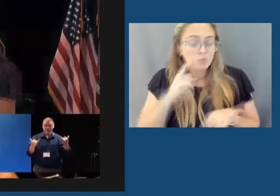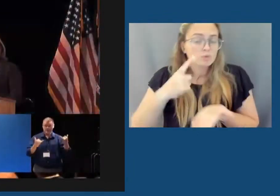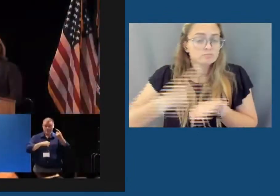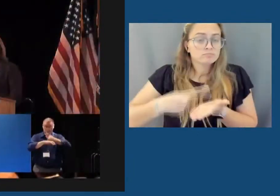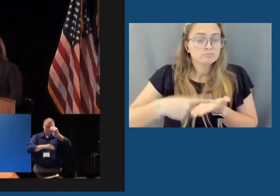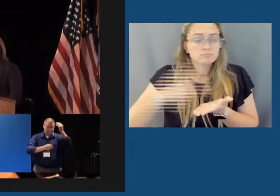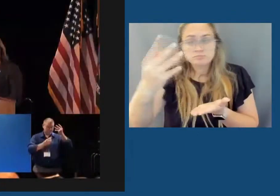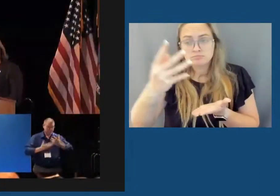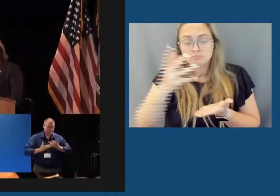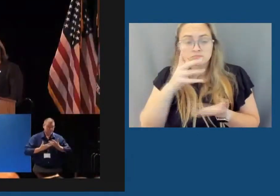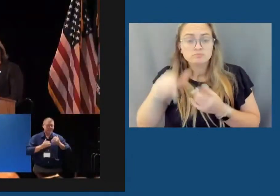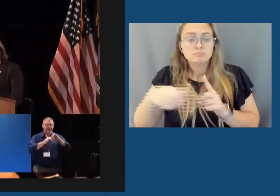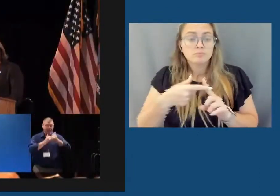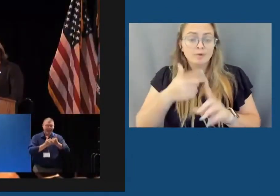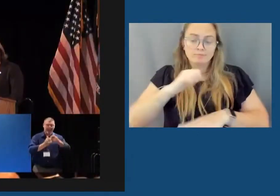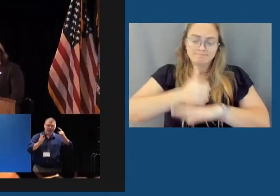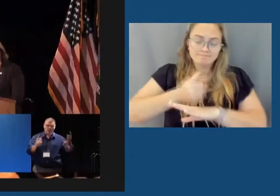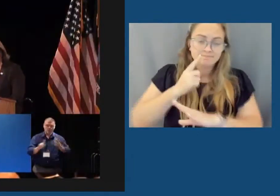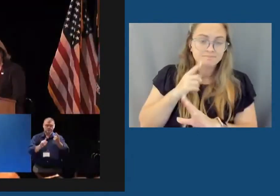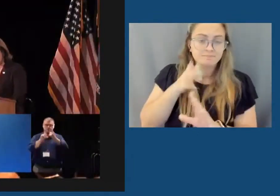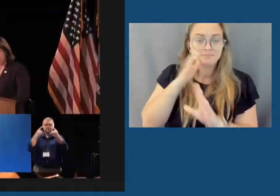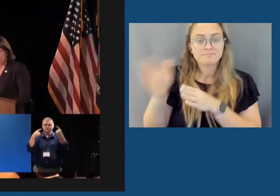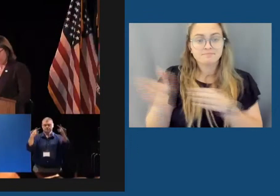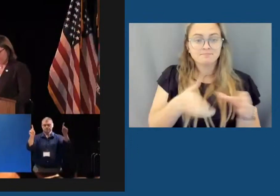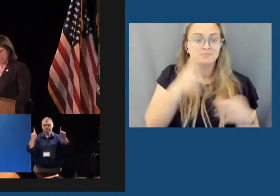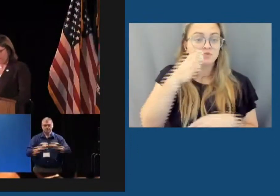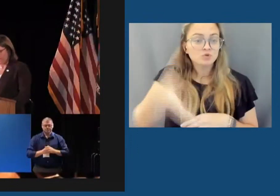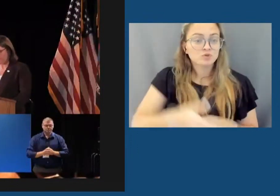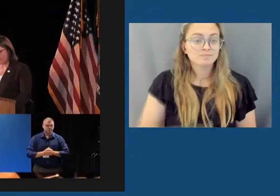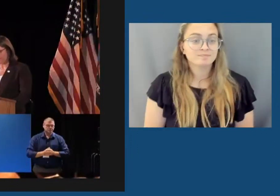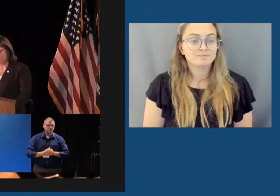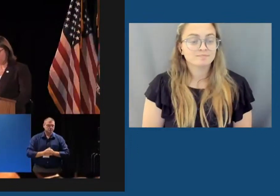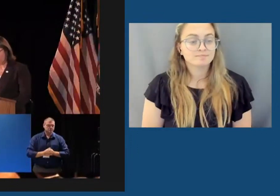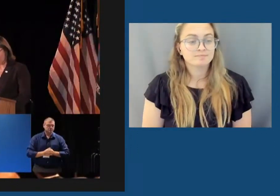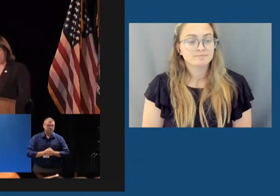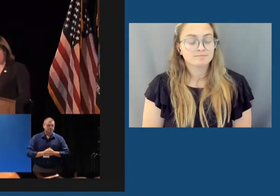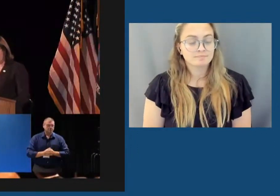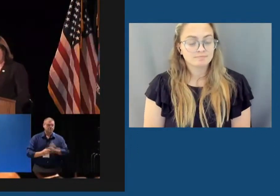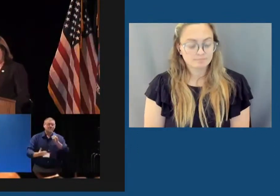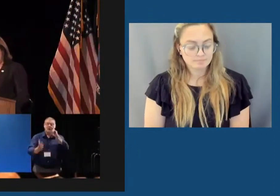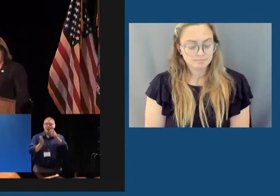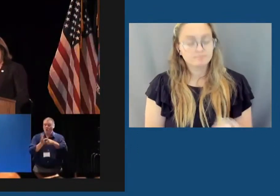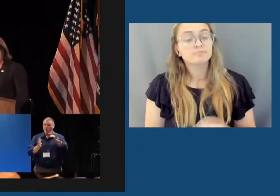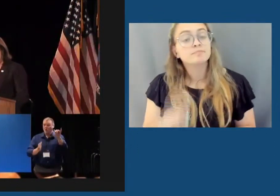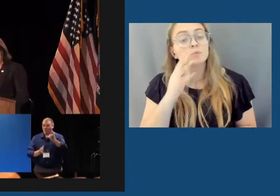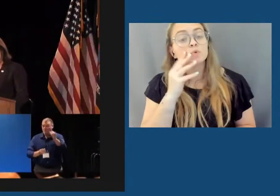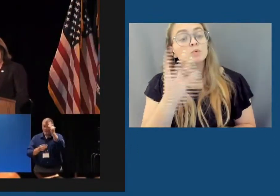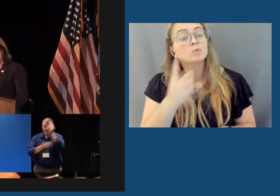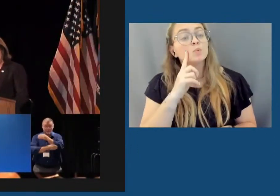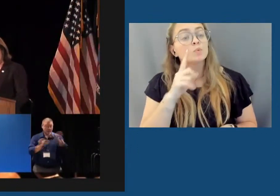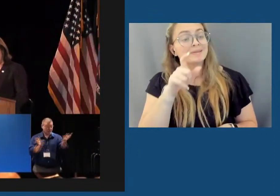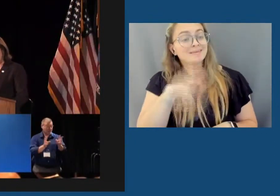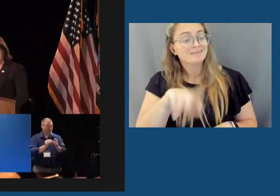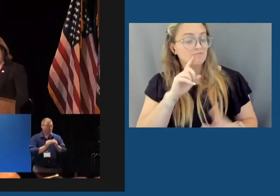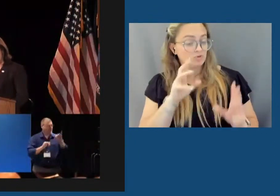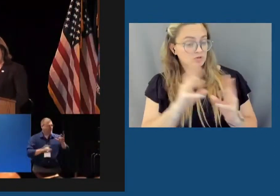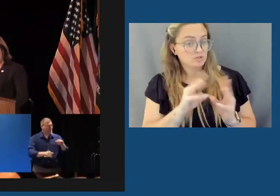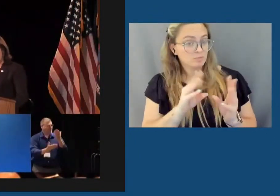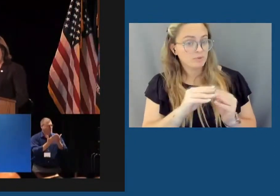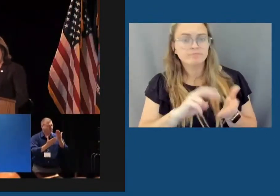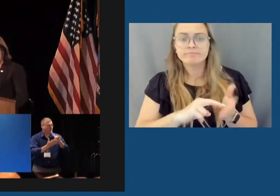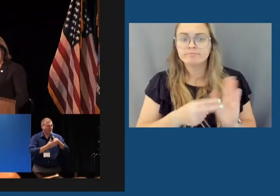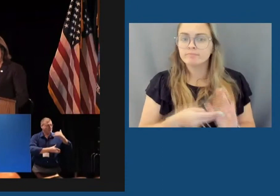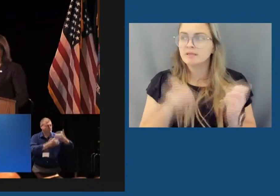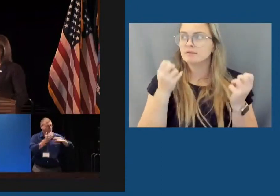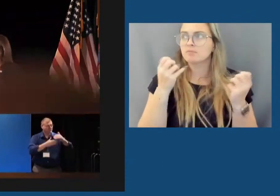us on charting that course. I would also note that the need for this summit is a testament to the progress already made